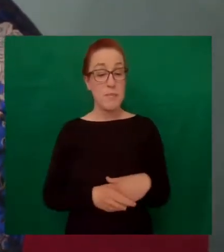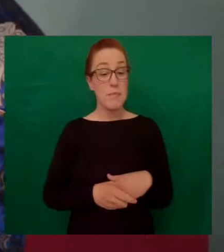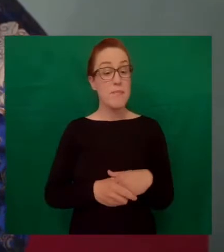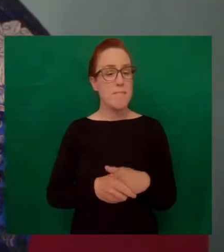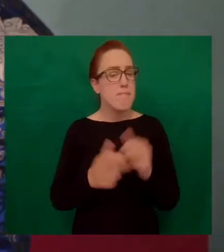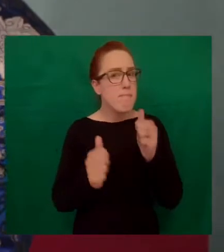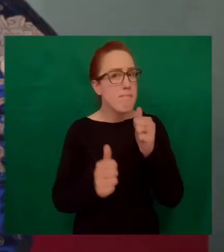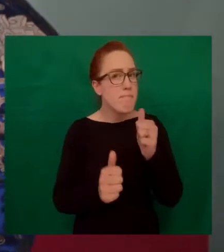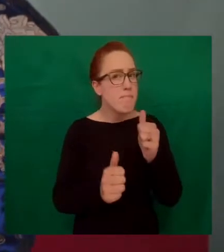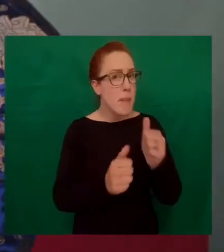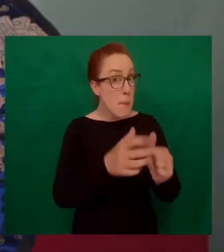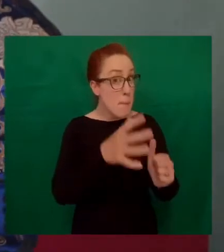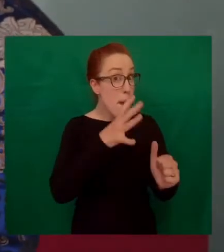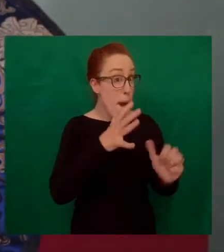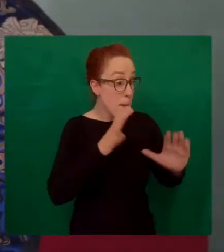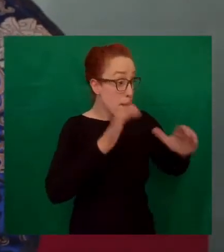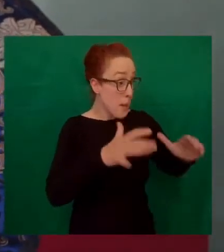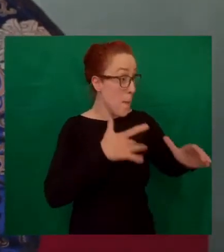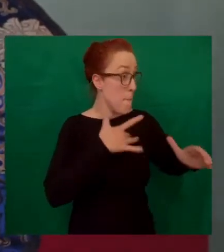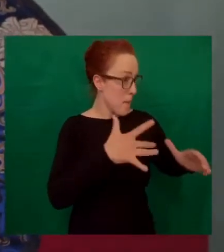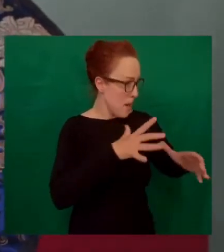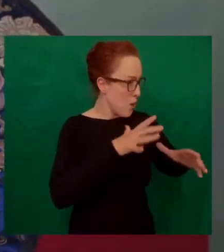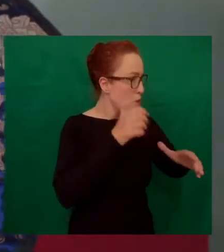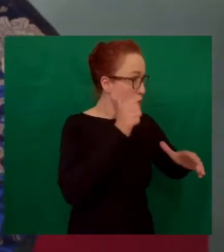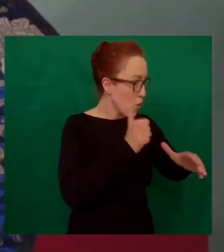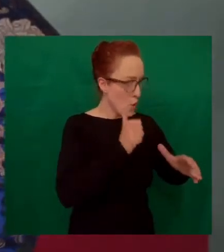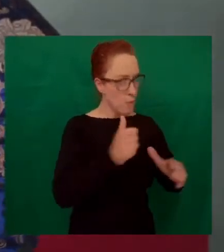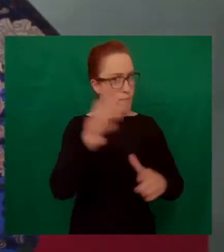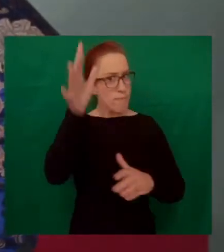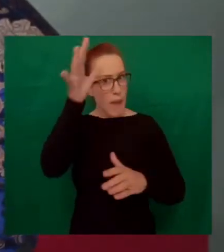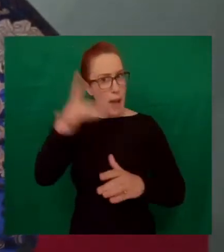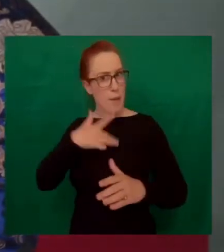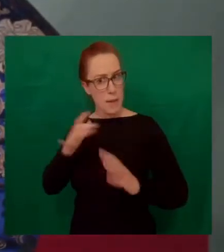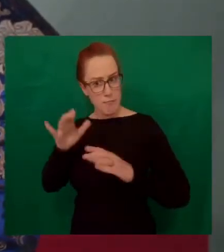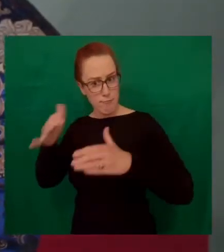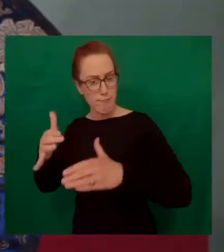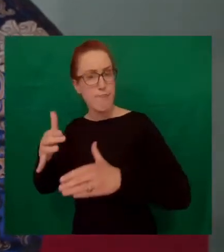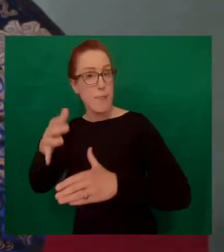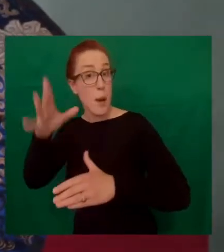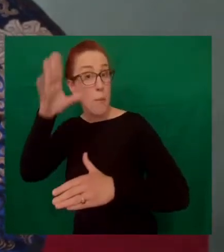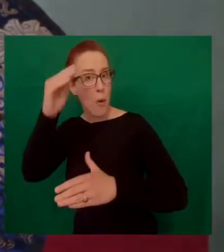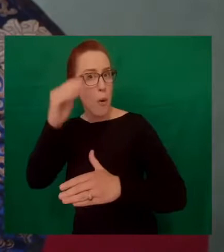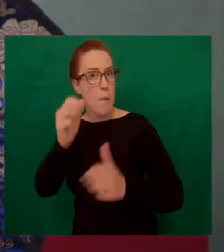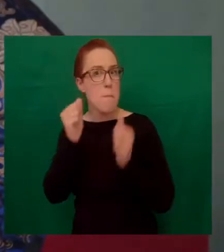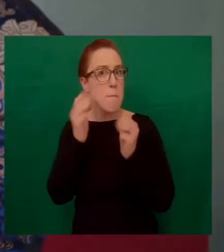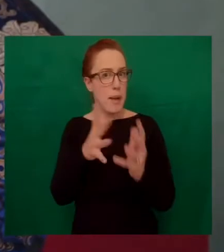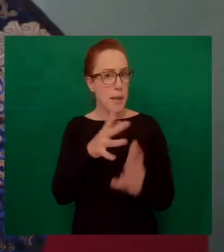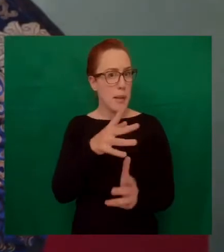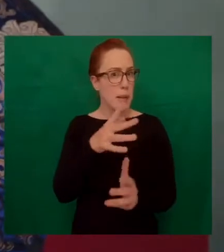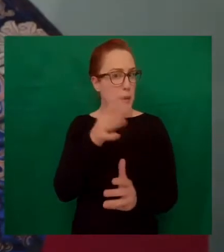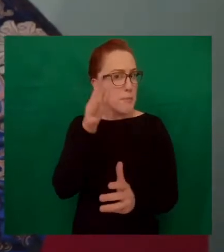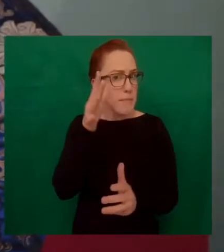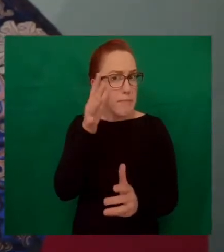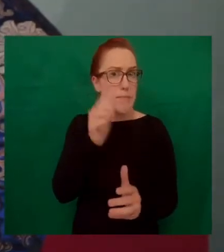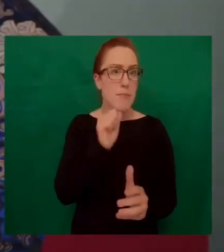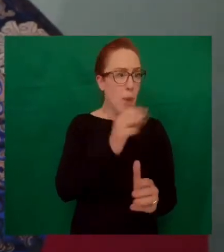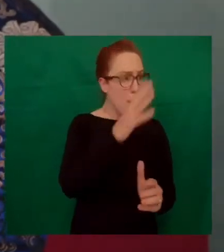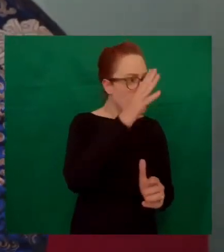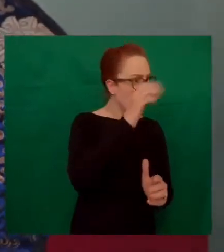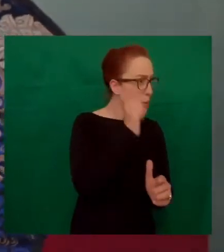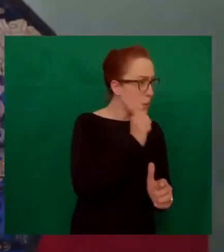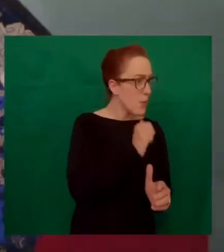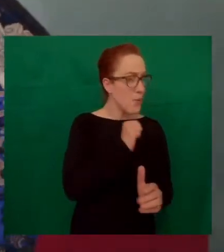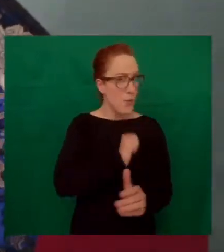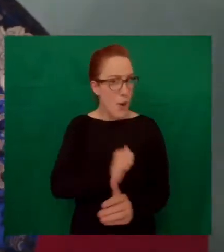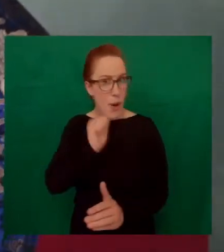Most mommies are girls. Most daddies are boys. But lots of parents are neither a boy nor a girl.